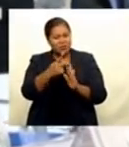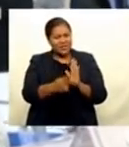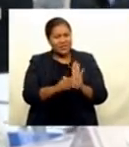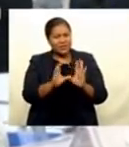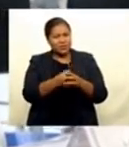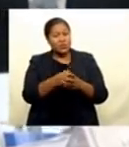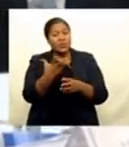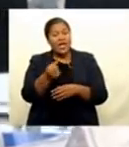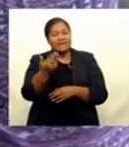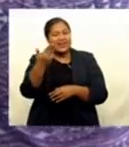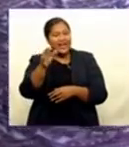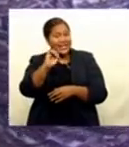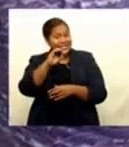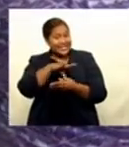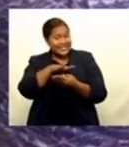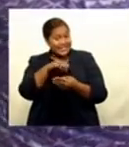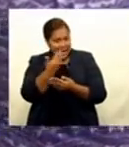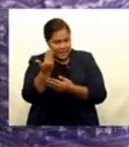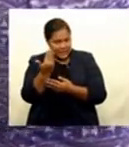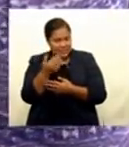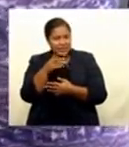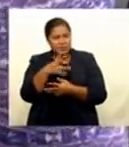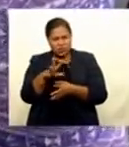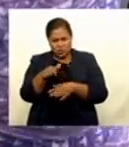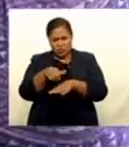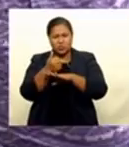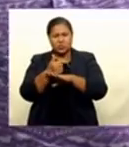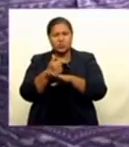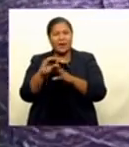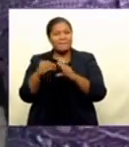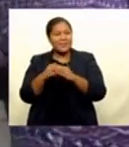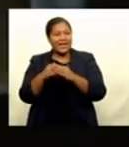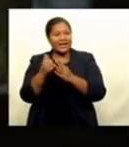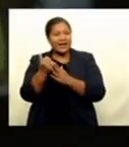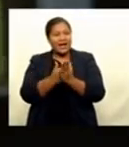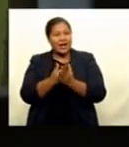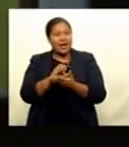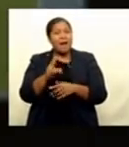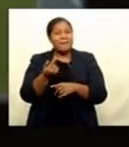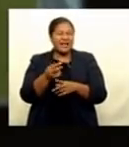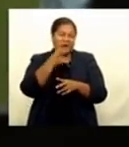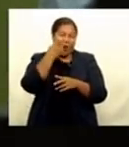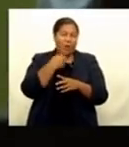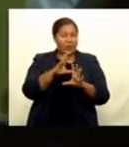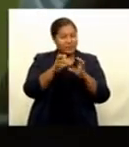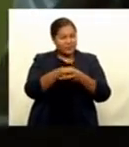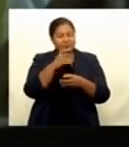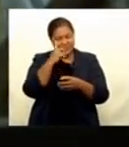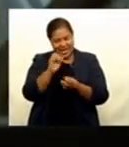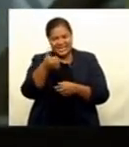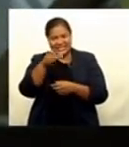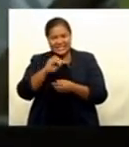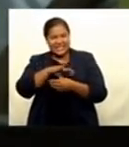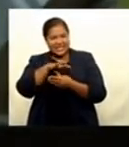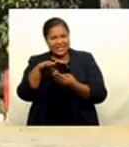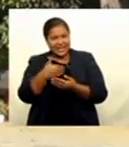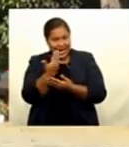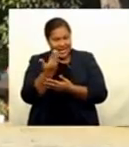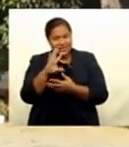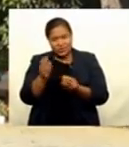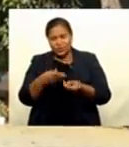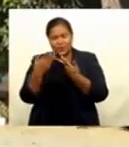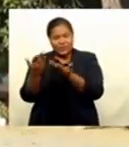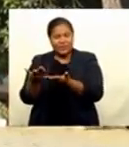90 days to set up bank accounts, while existing ones have 60 days to provide their bank details to the Registrar of